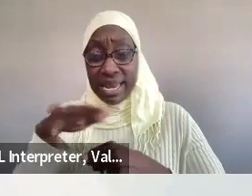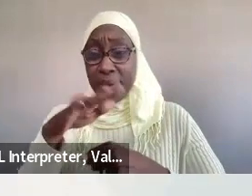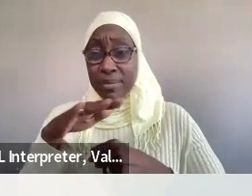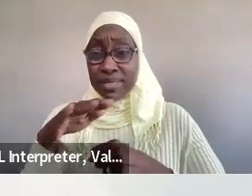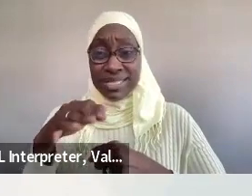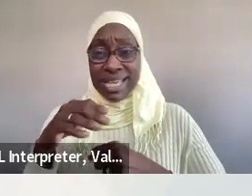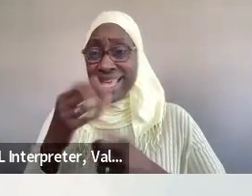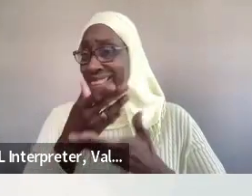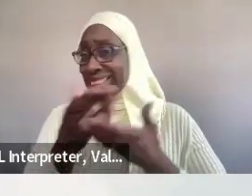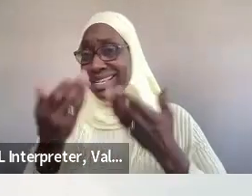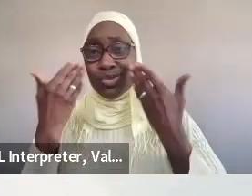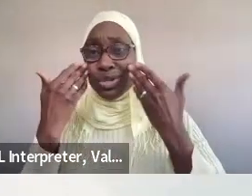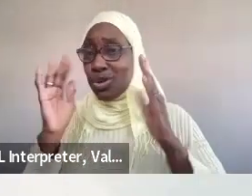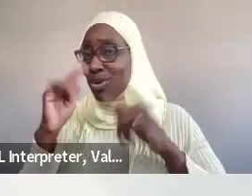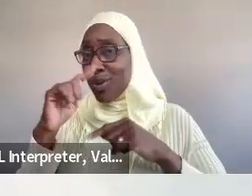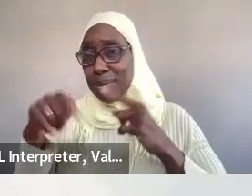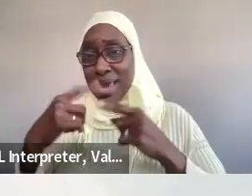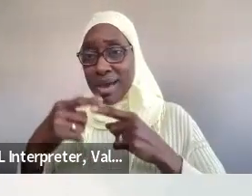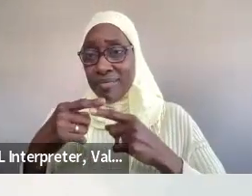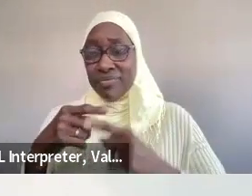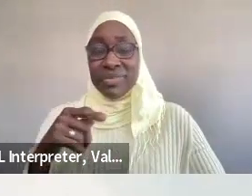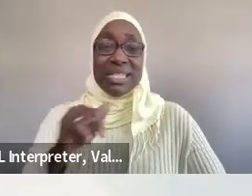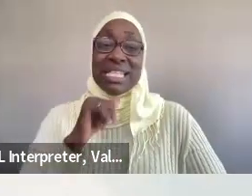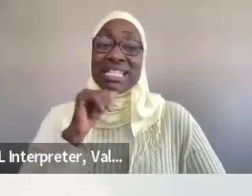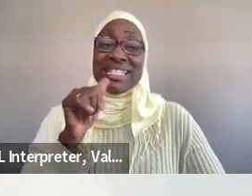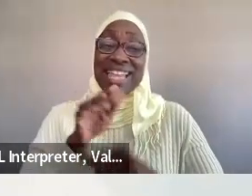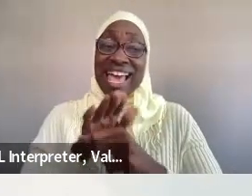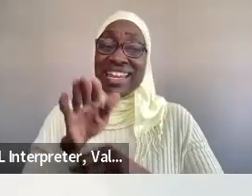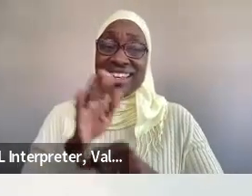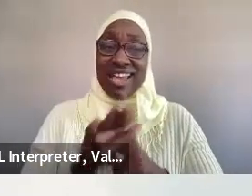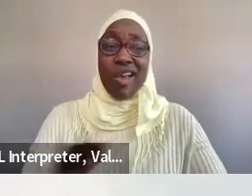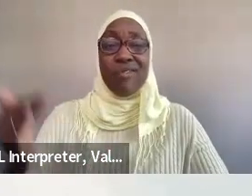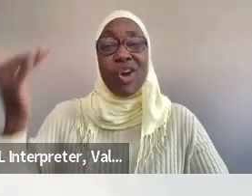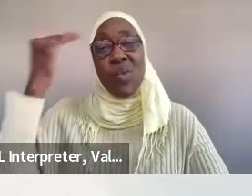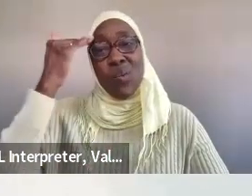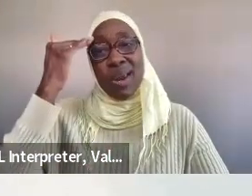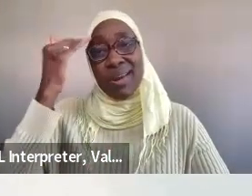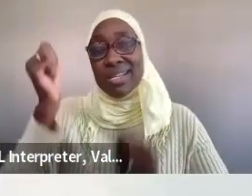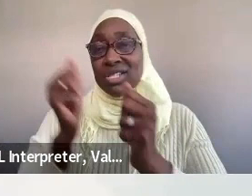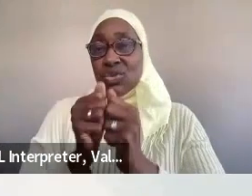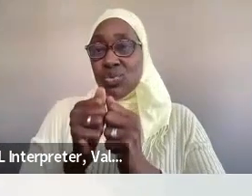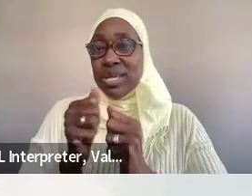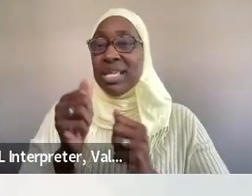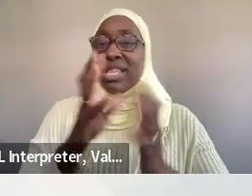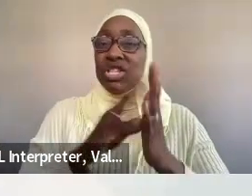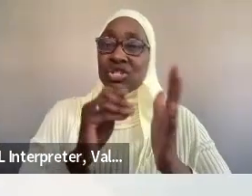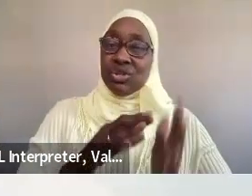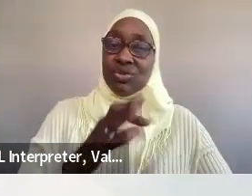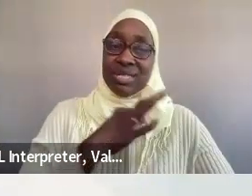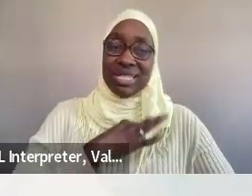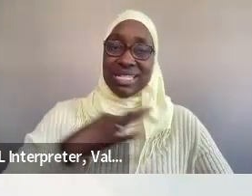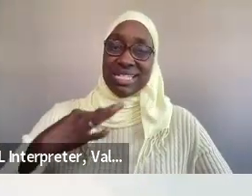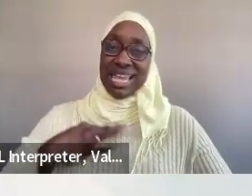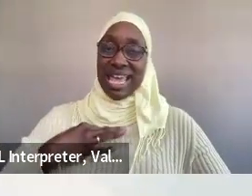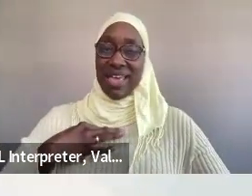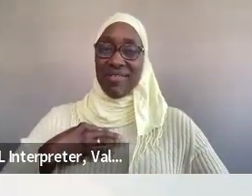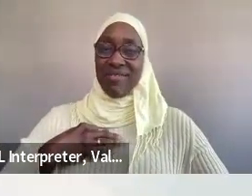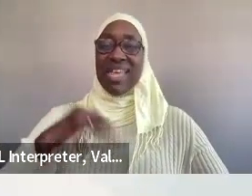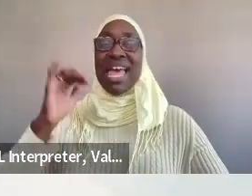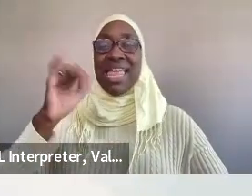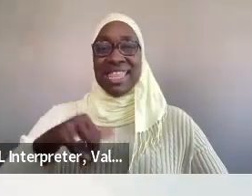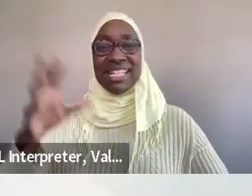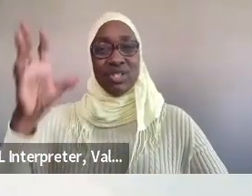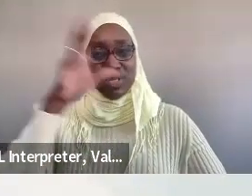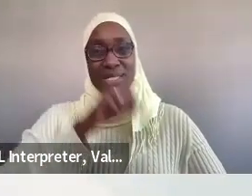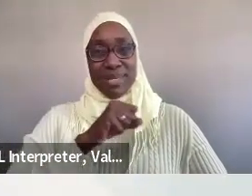lack of awareness among faculty, students, and staff members, that's what has caused the current gap in between disability